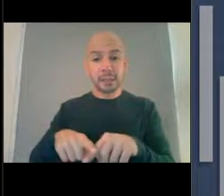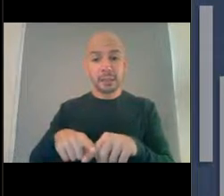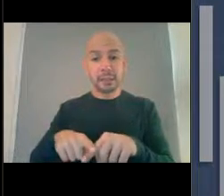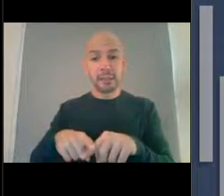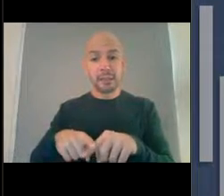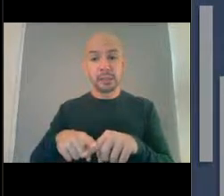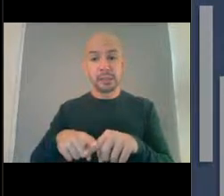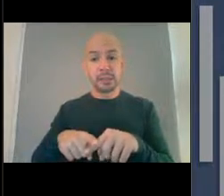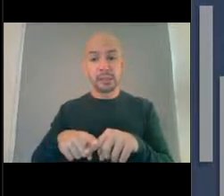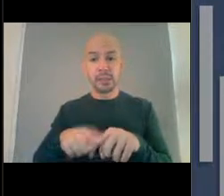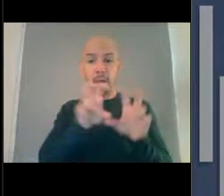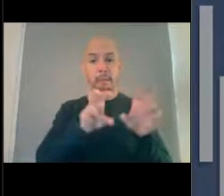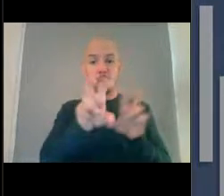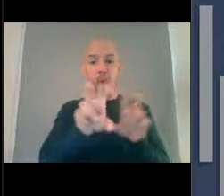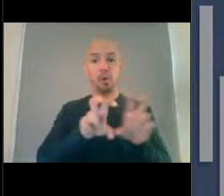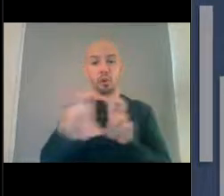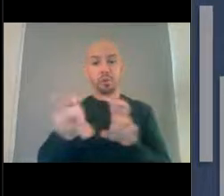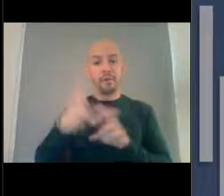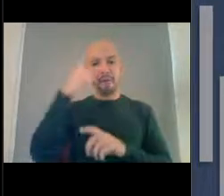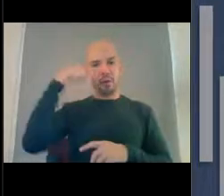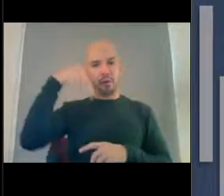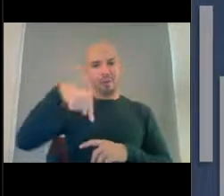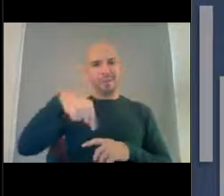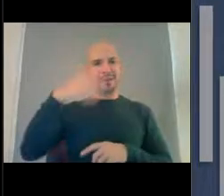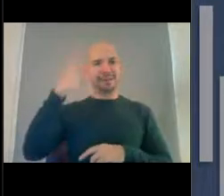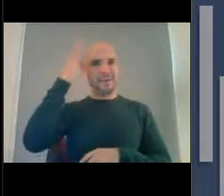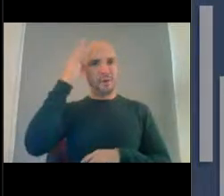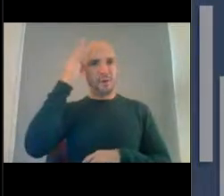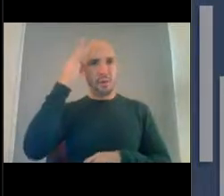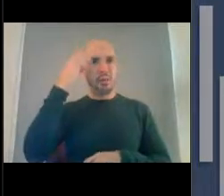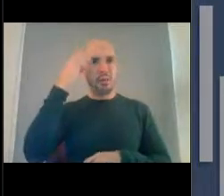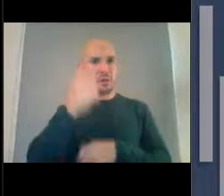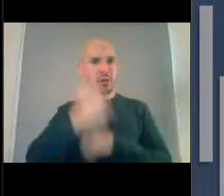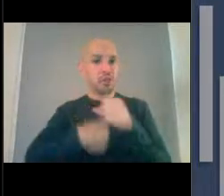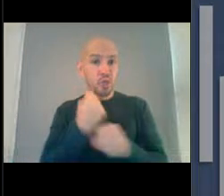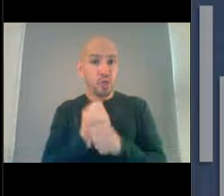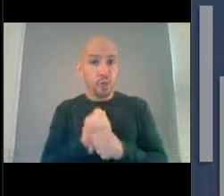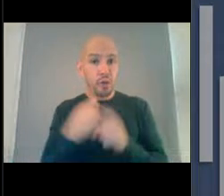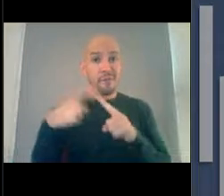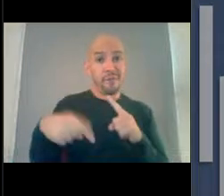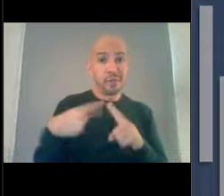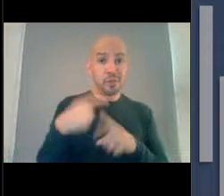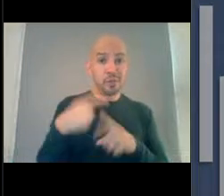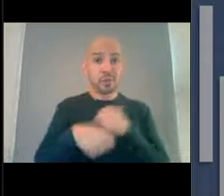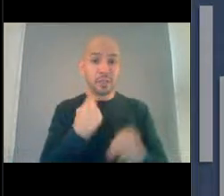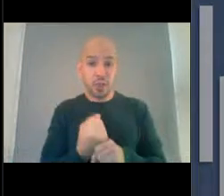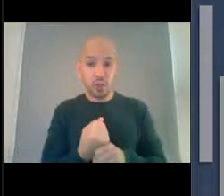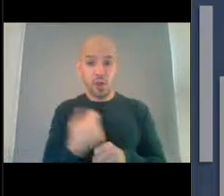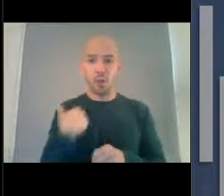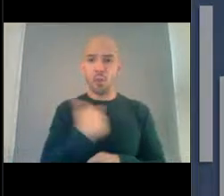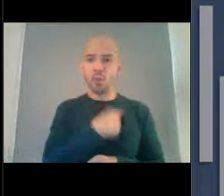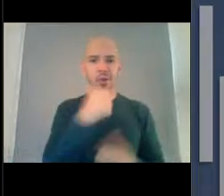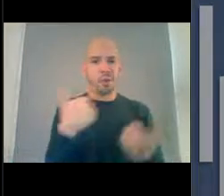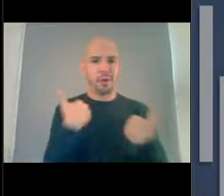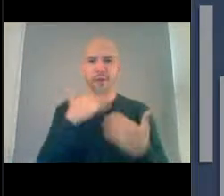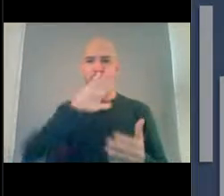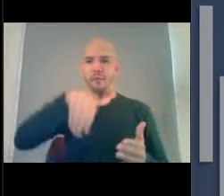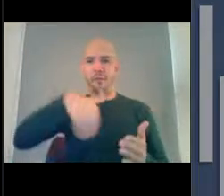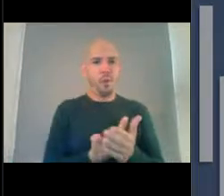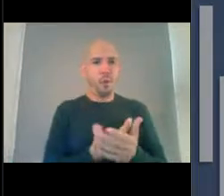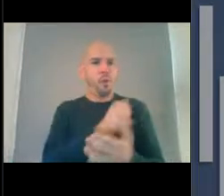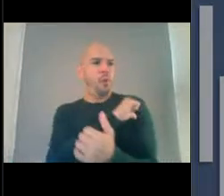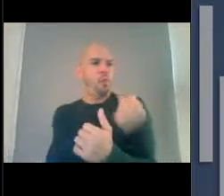year which ends september 30th we've received the obligation authority uh but not all of the apportionment and uh we need that sort